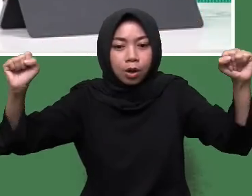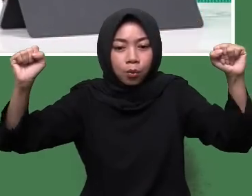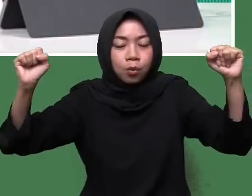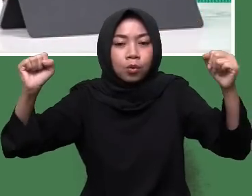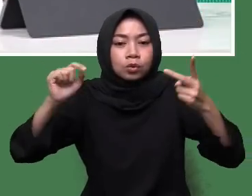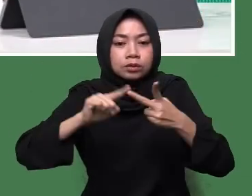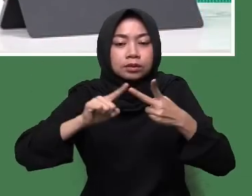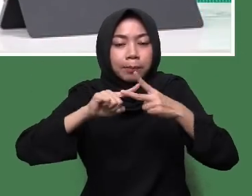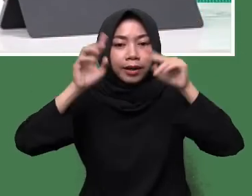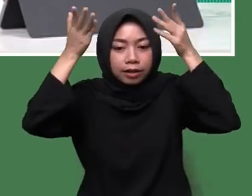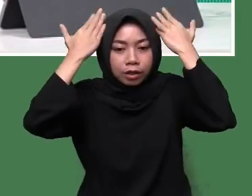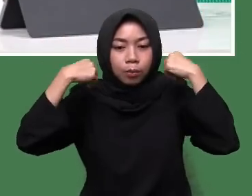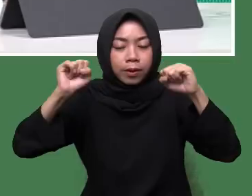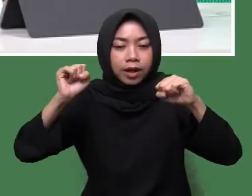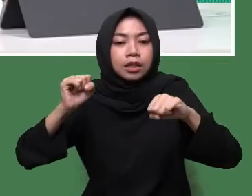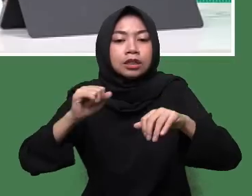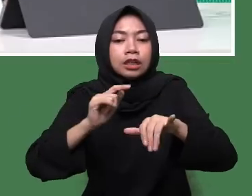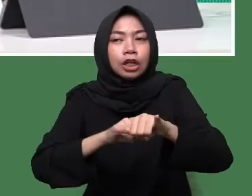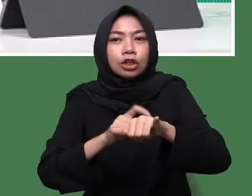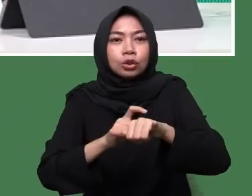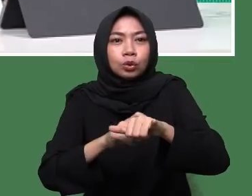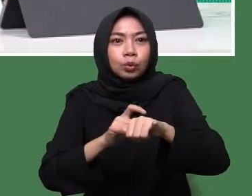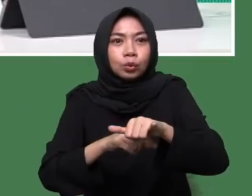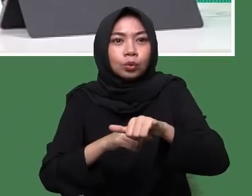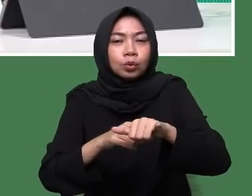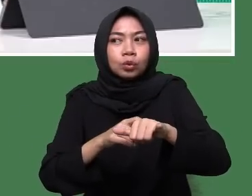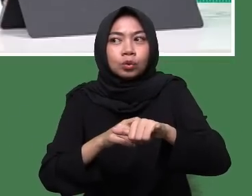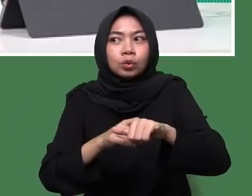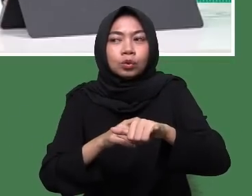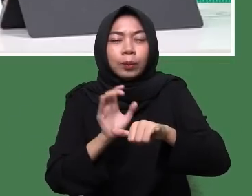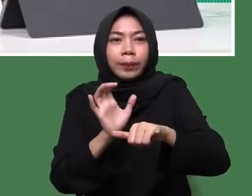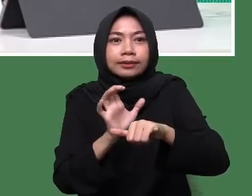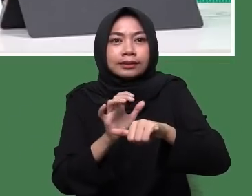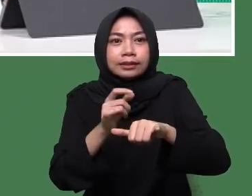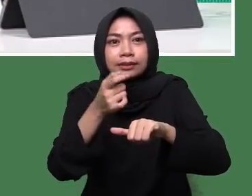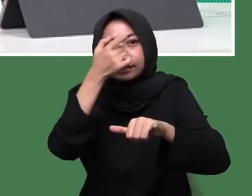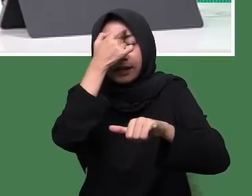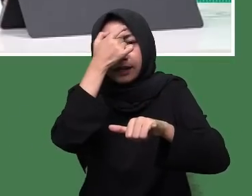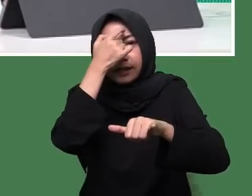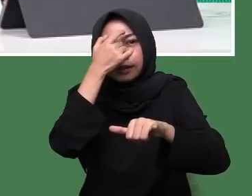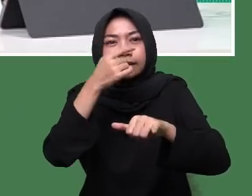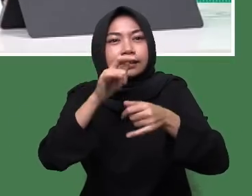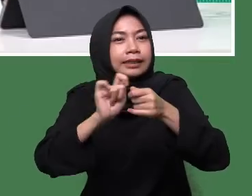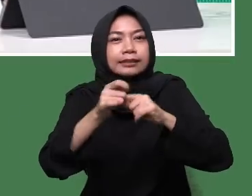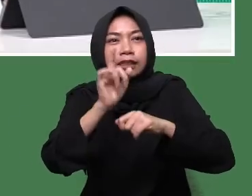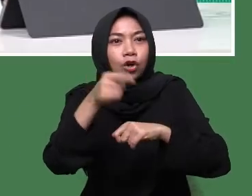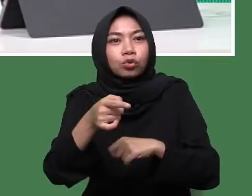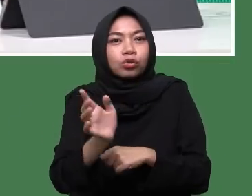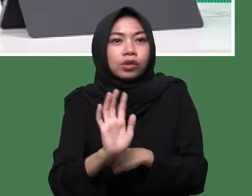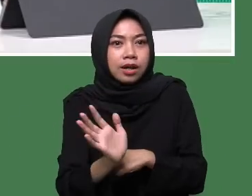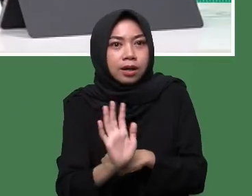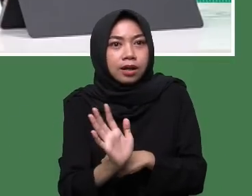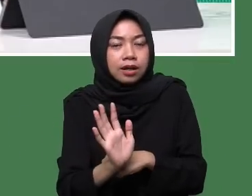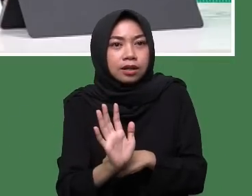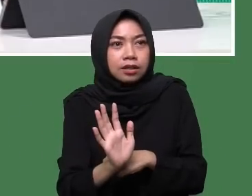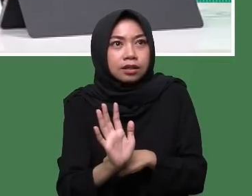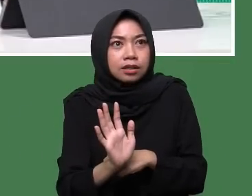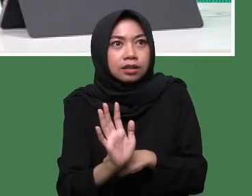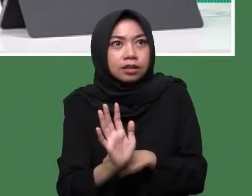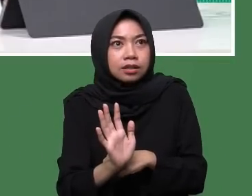seen in terms of the symptoms. Therefore, we don't need to always test them with the clinical